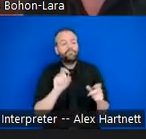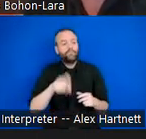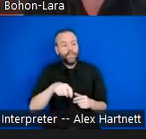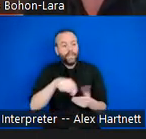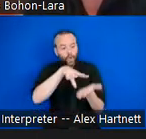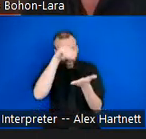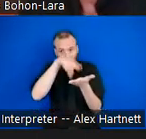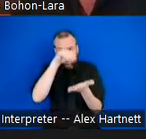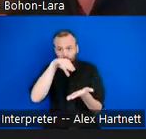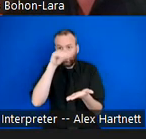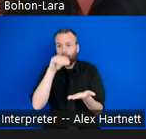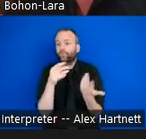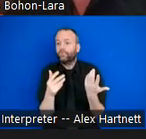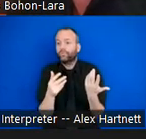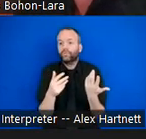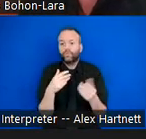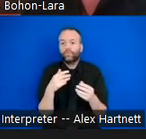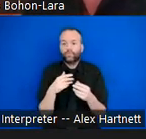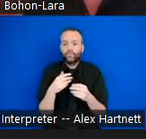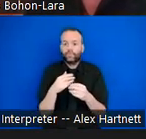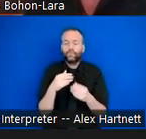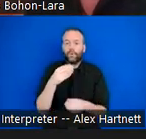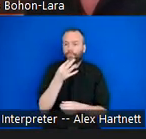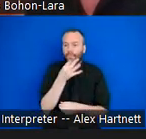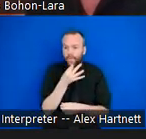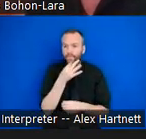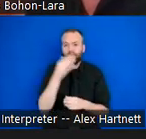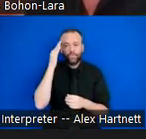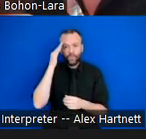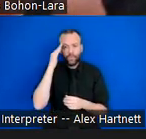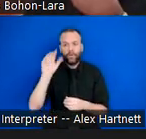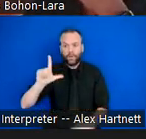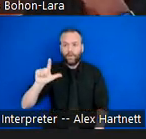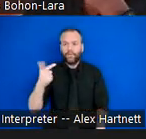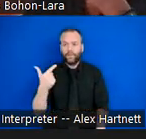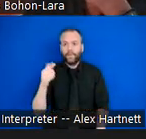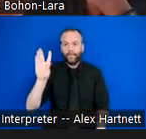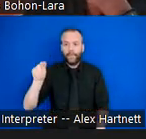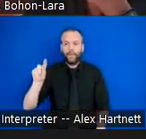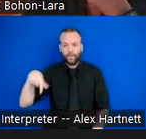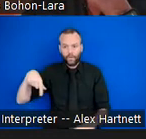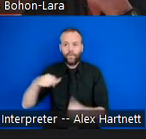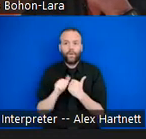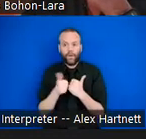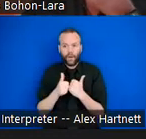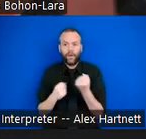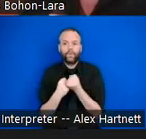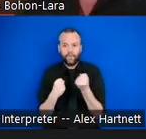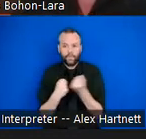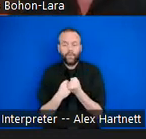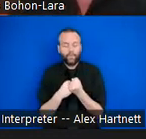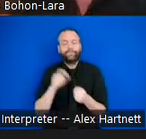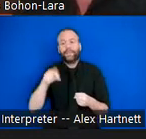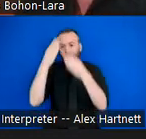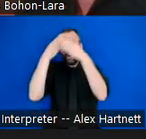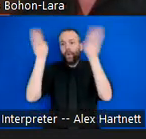learn all we can learn and be humble enough to know that we have more to learn. Now, why is it